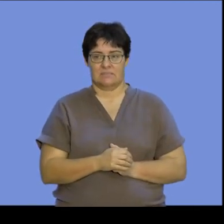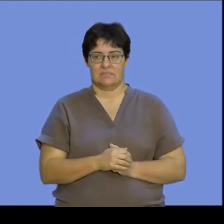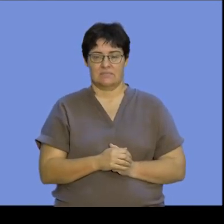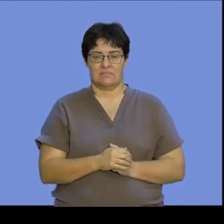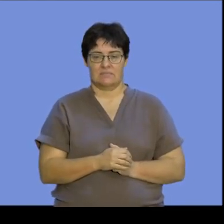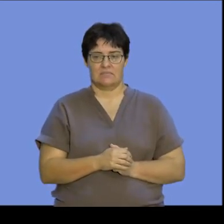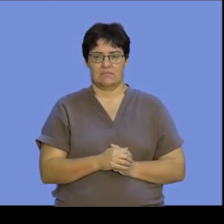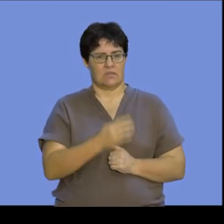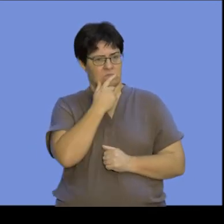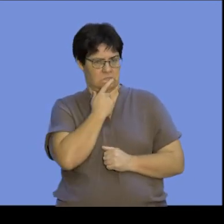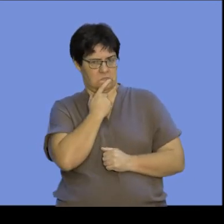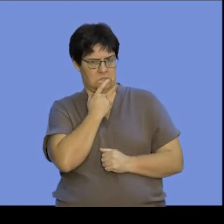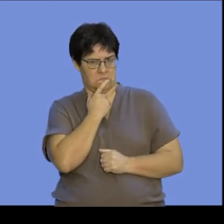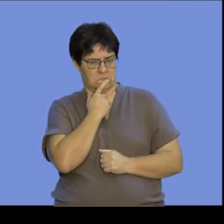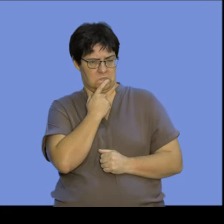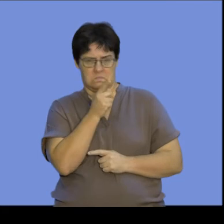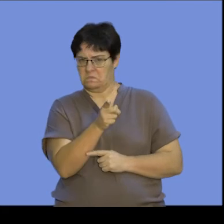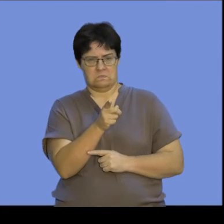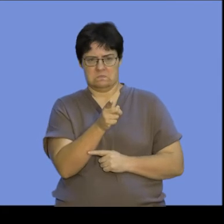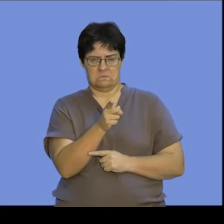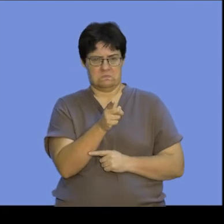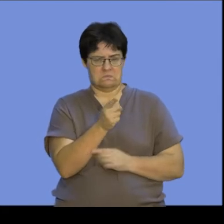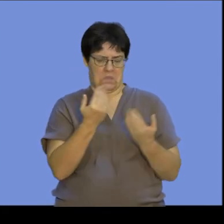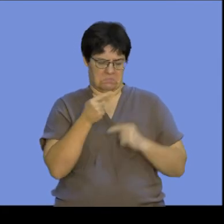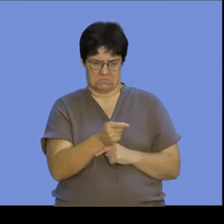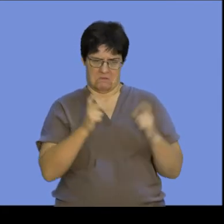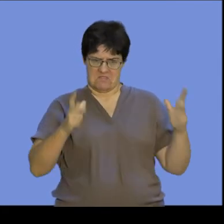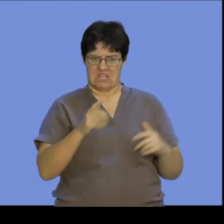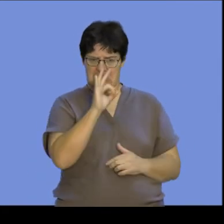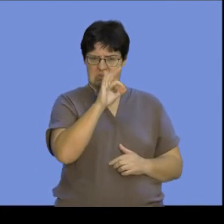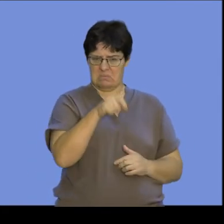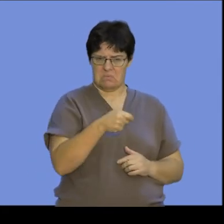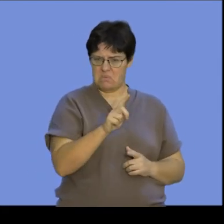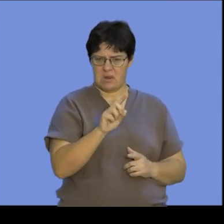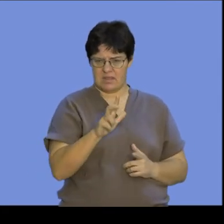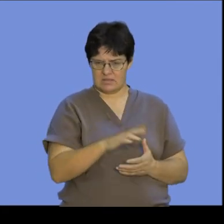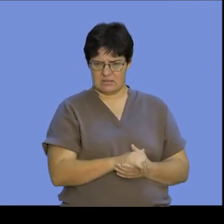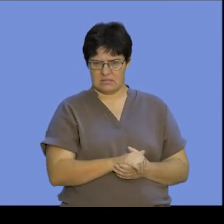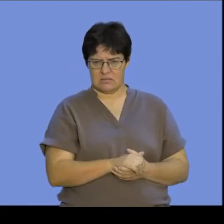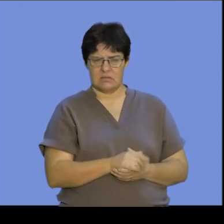Oh dear, that's not what I expected. So,